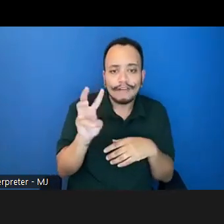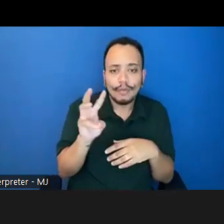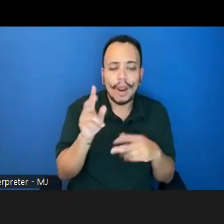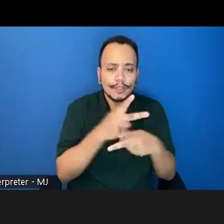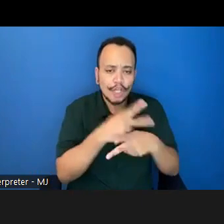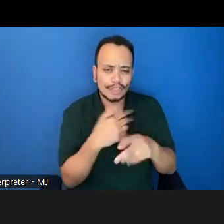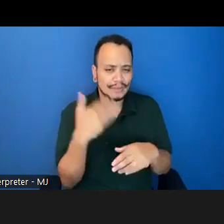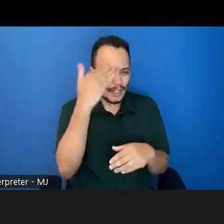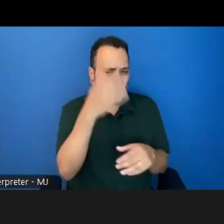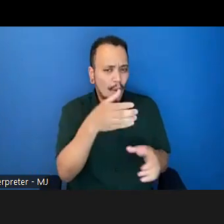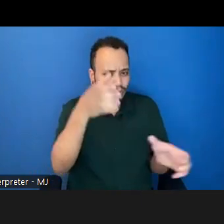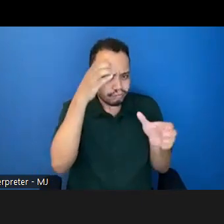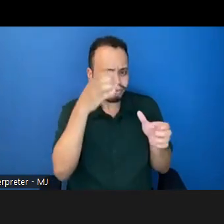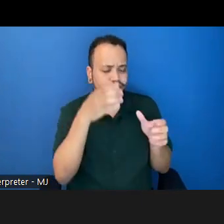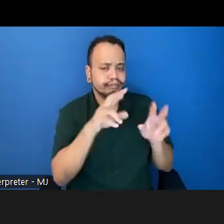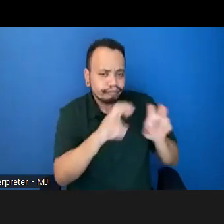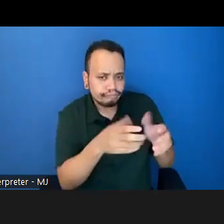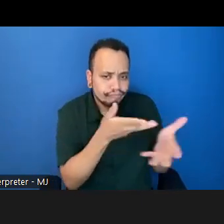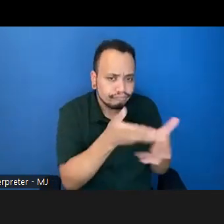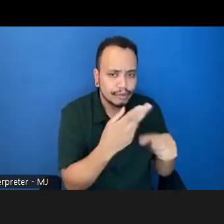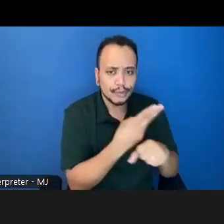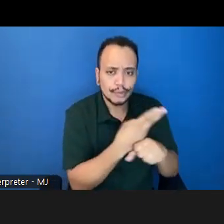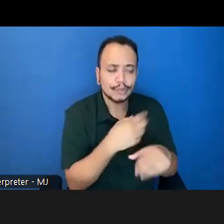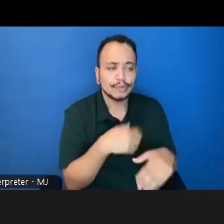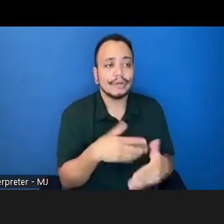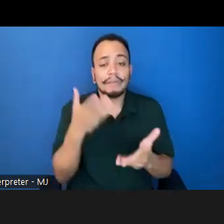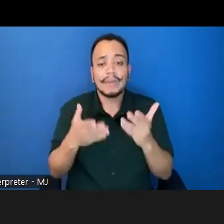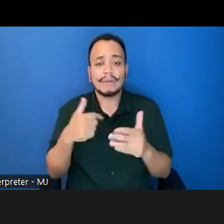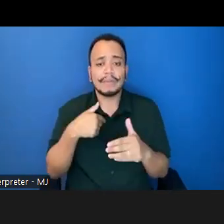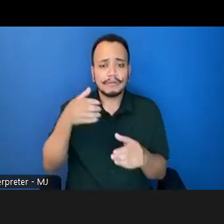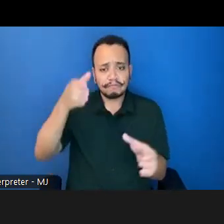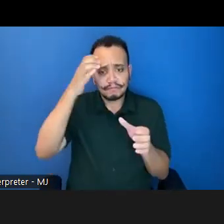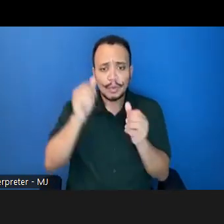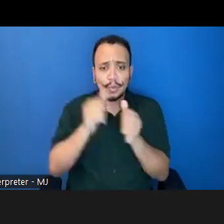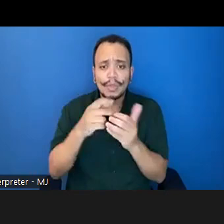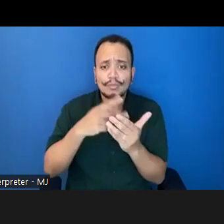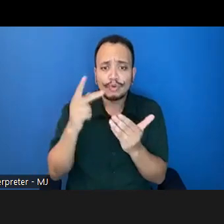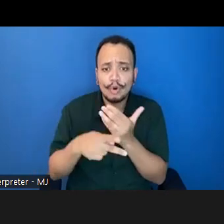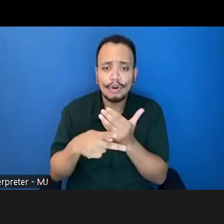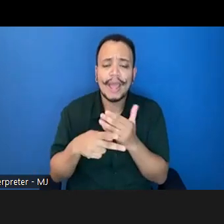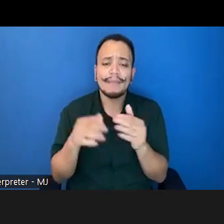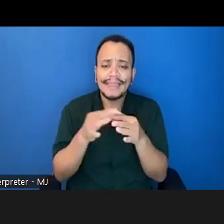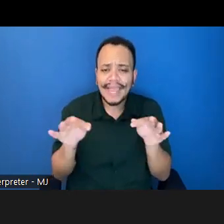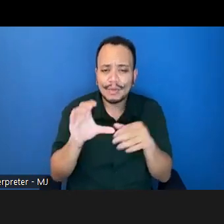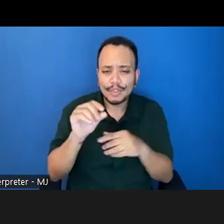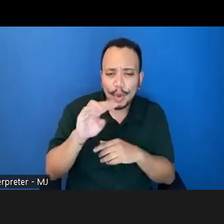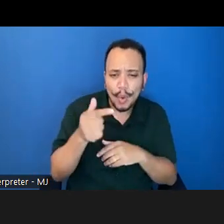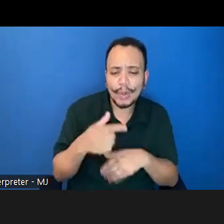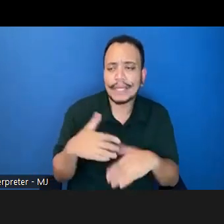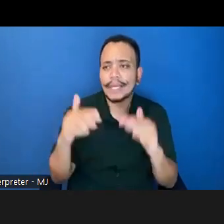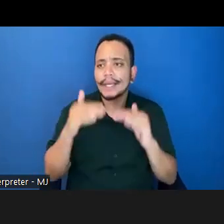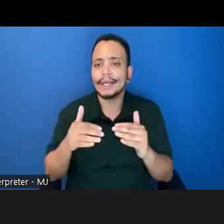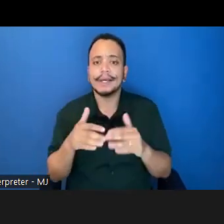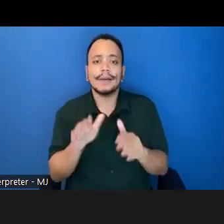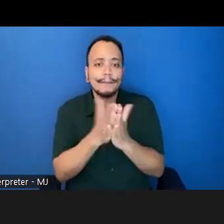computer programming languages, cooking, bookkeeping, graphic